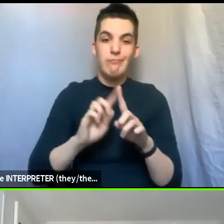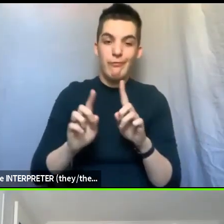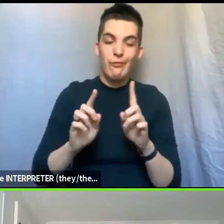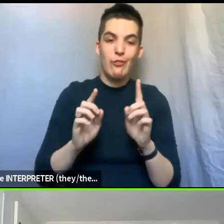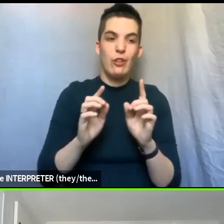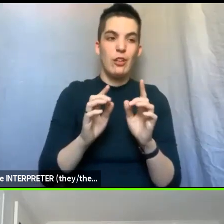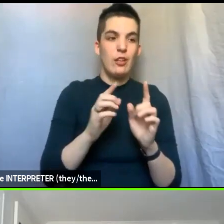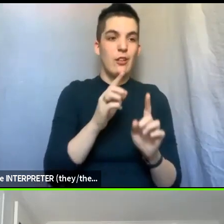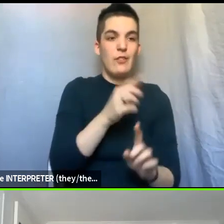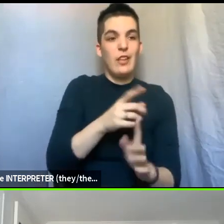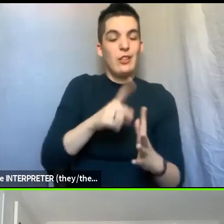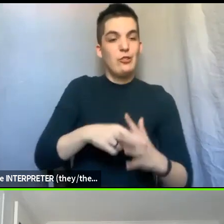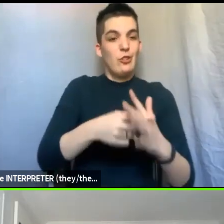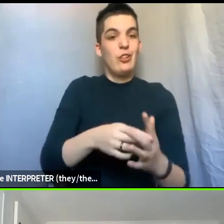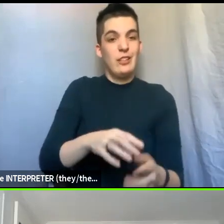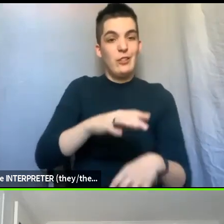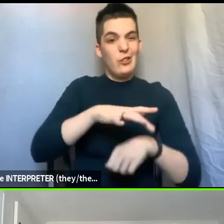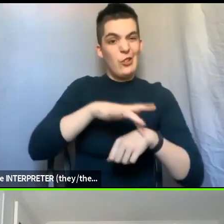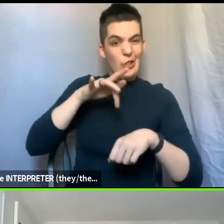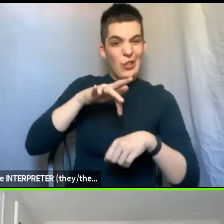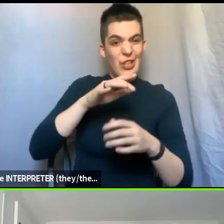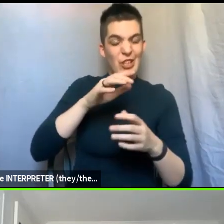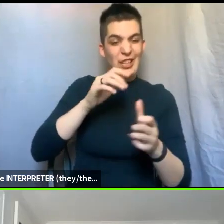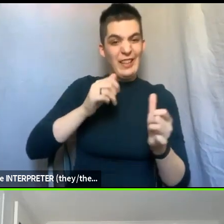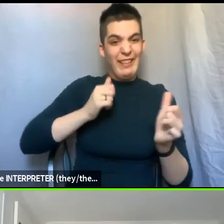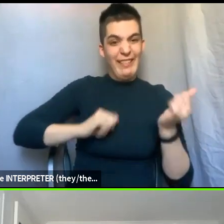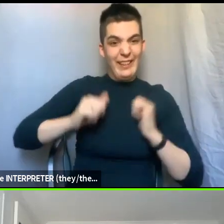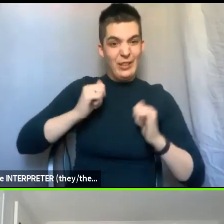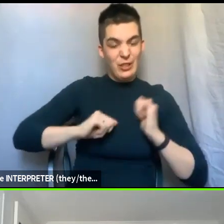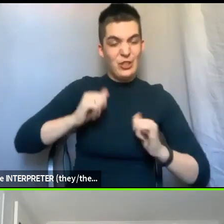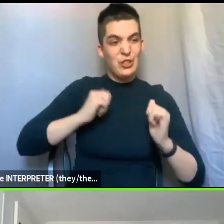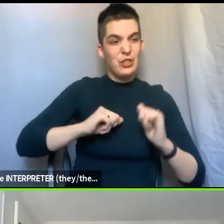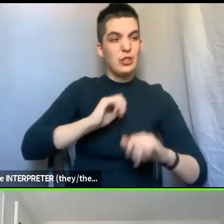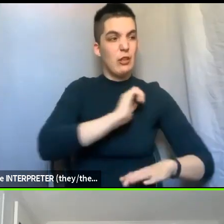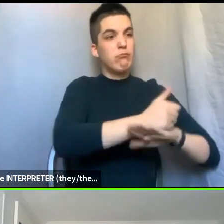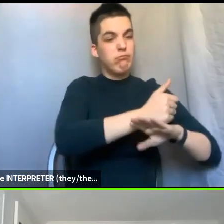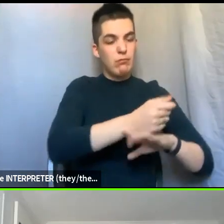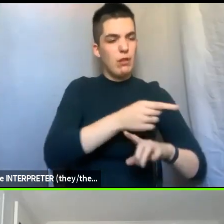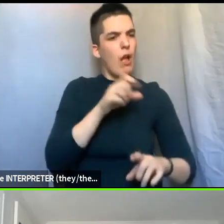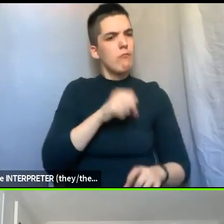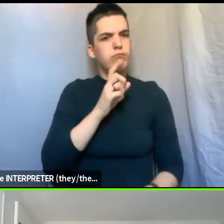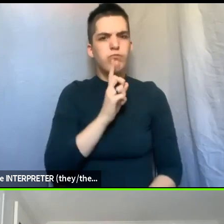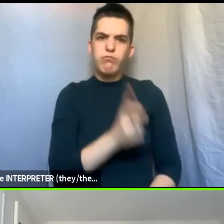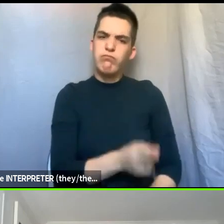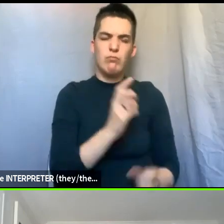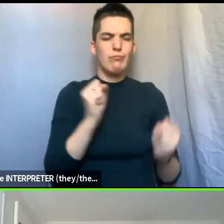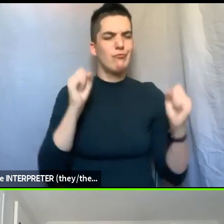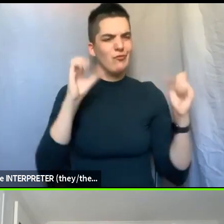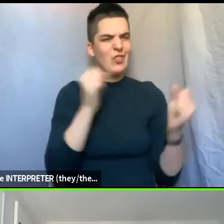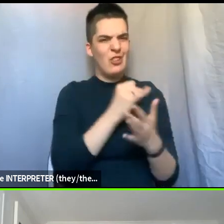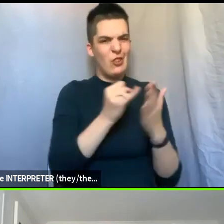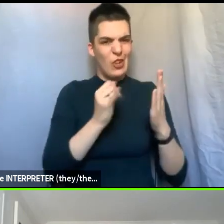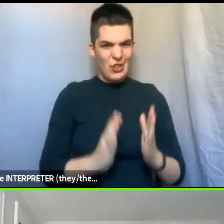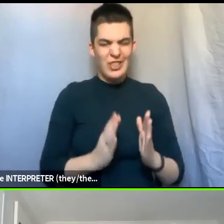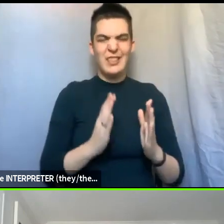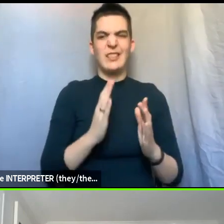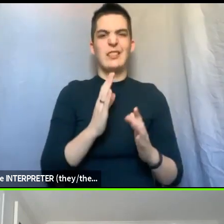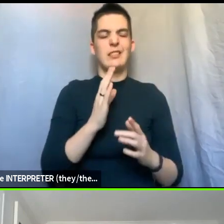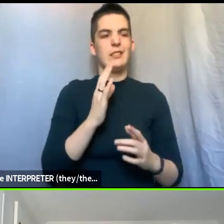early theaters, yes, they were great artists and they did great work, but they spent hours